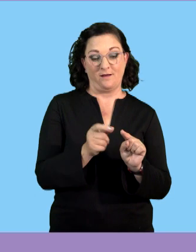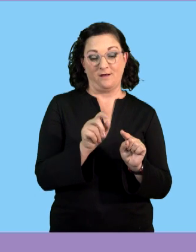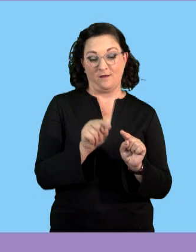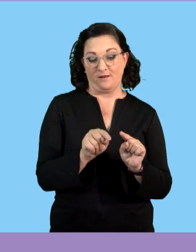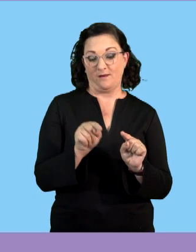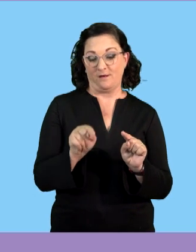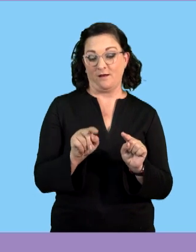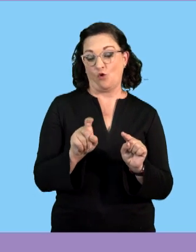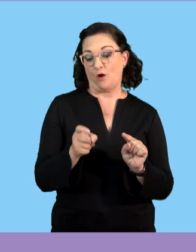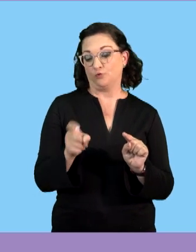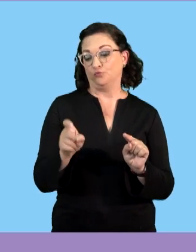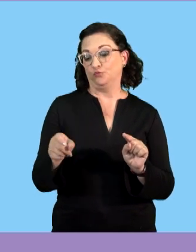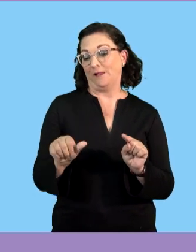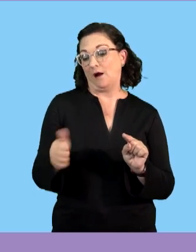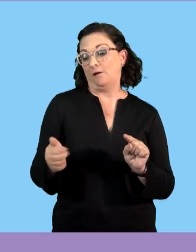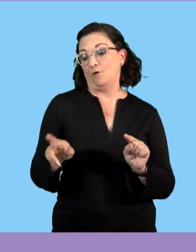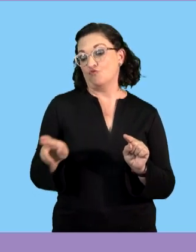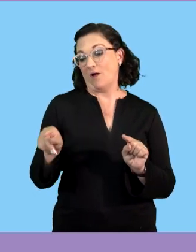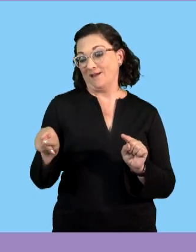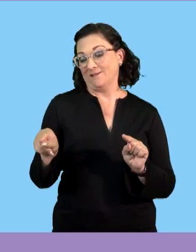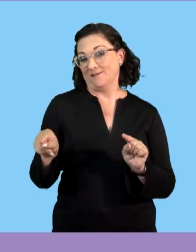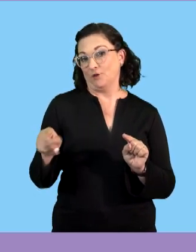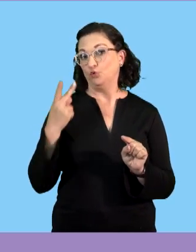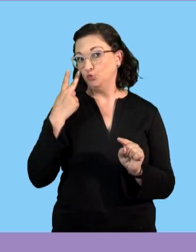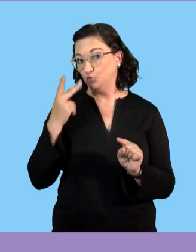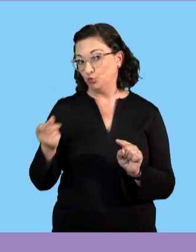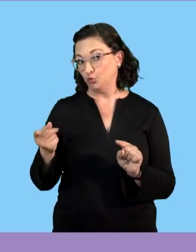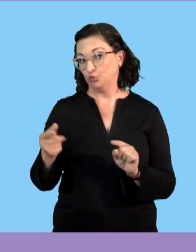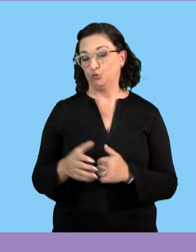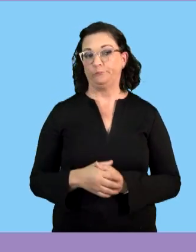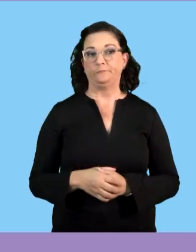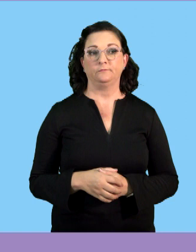of decimal places you are rounding off to.